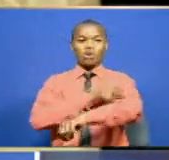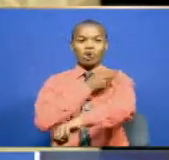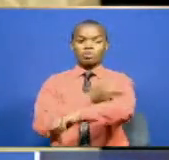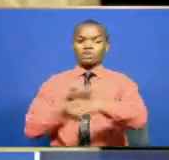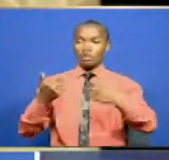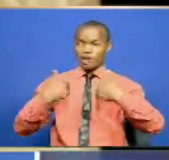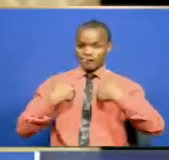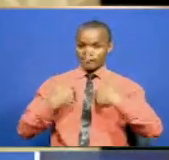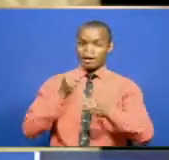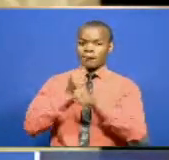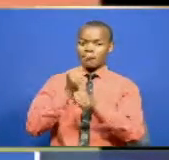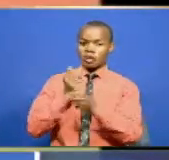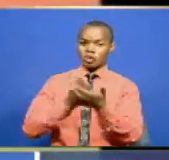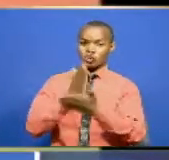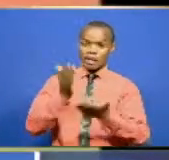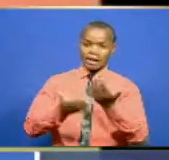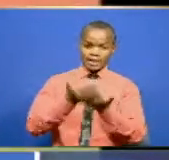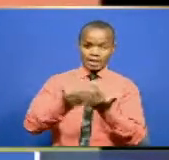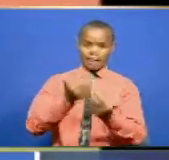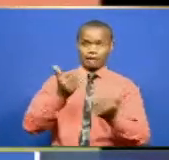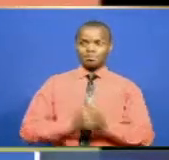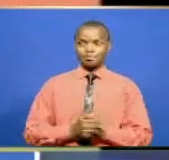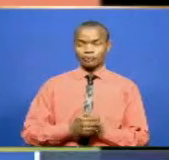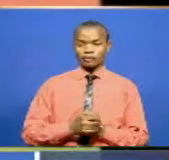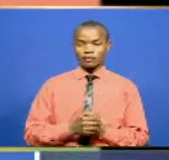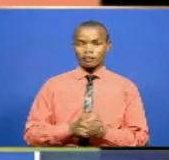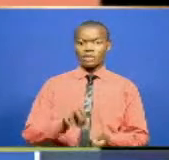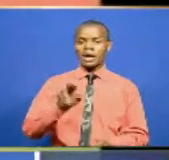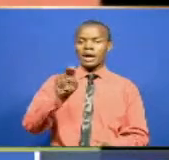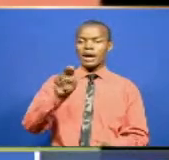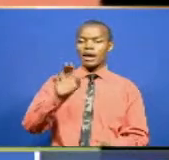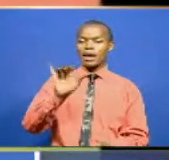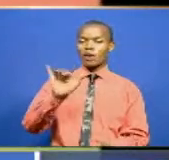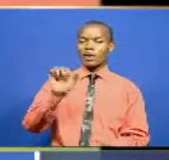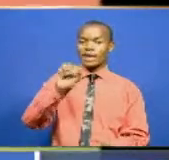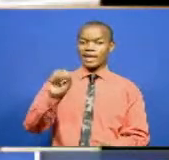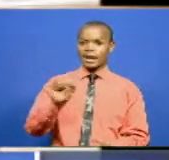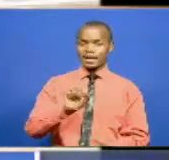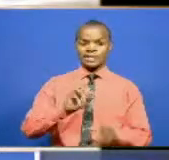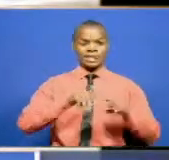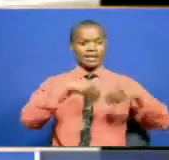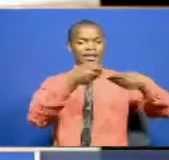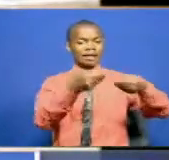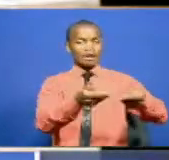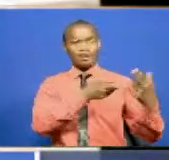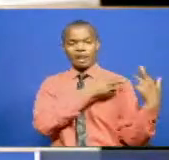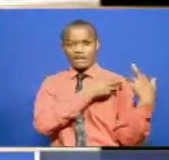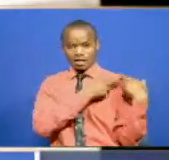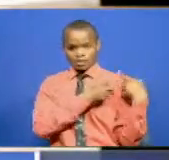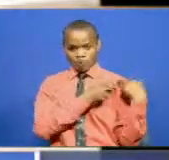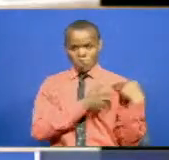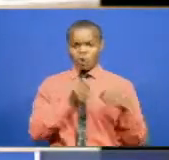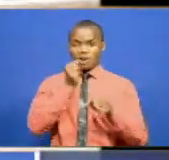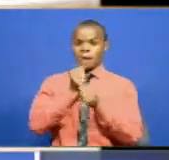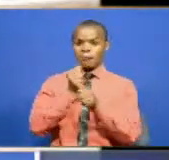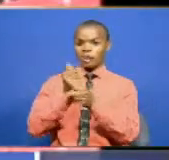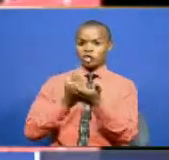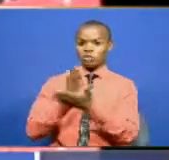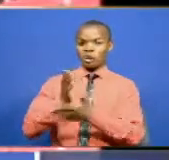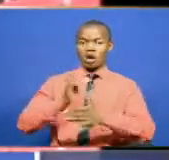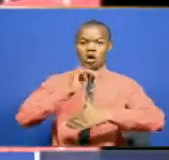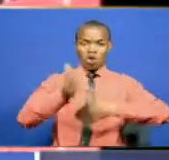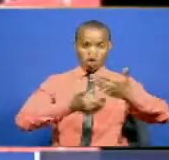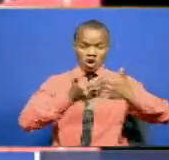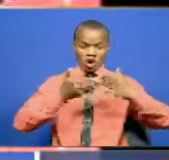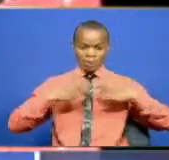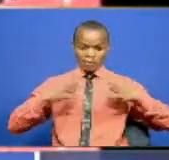to make sure we take care of some. National Youth Service has been tasked with the responsibility of ensuring everyone attending the